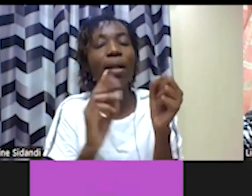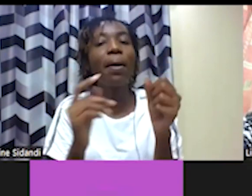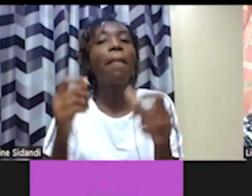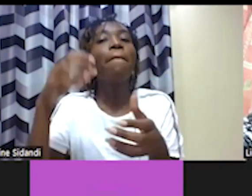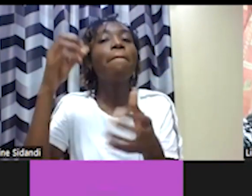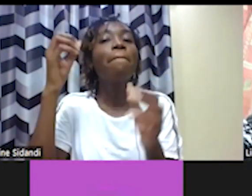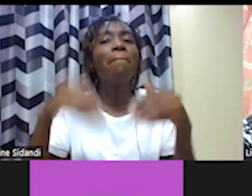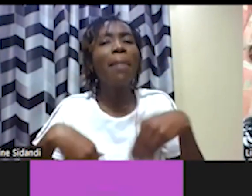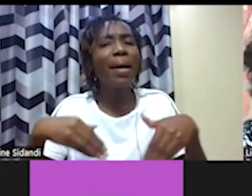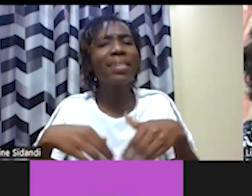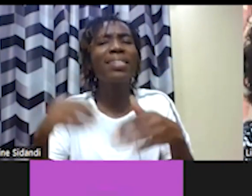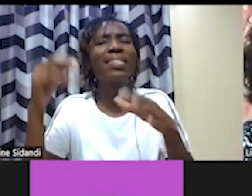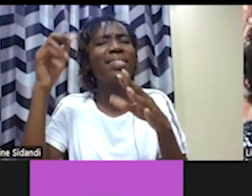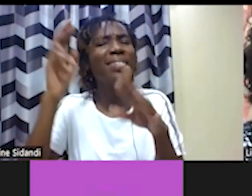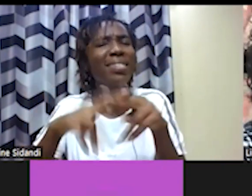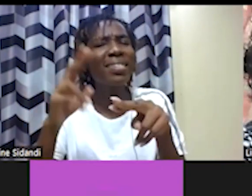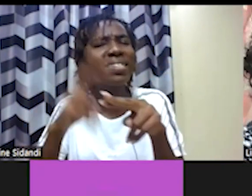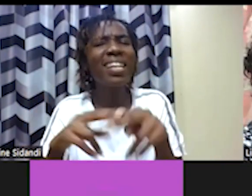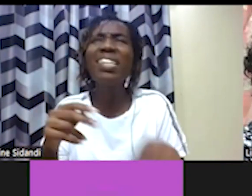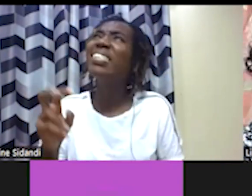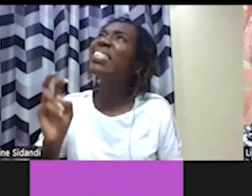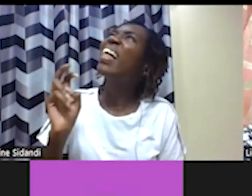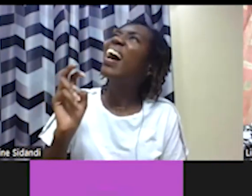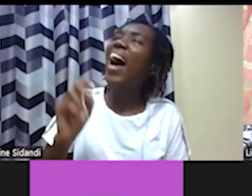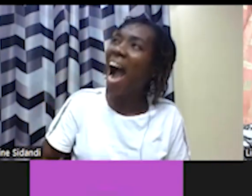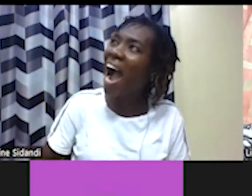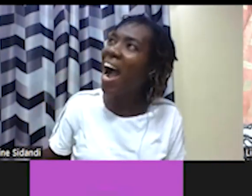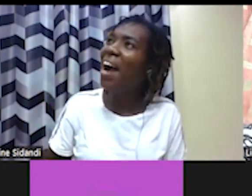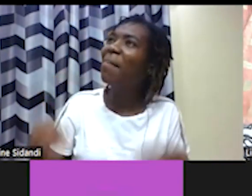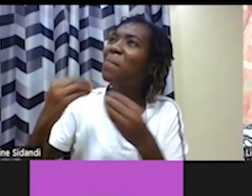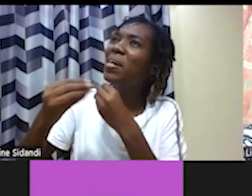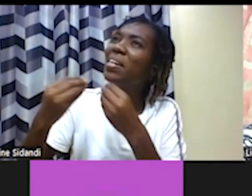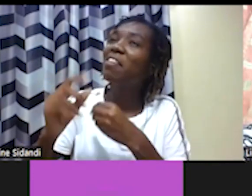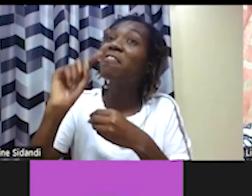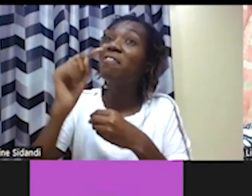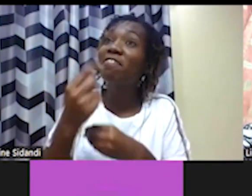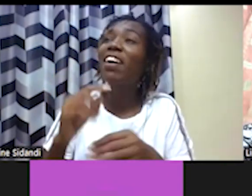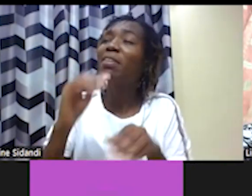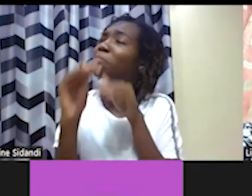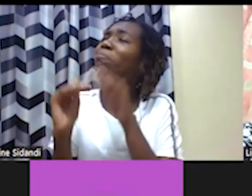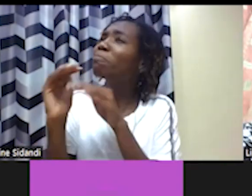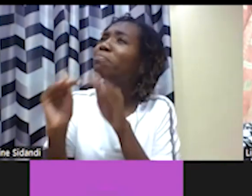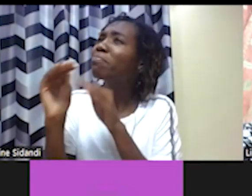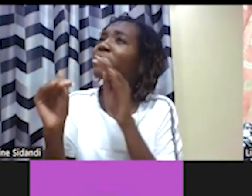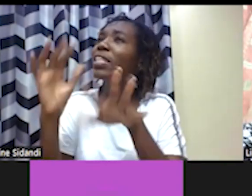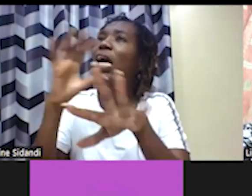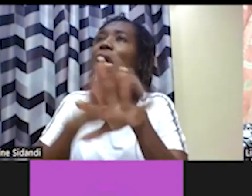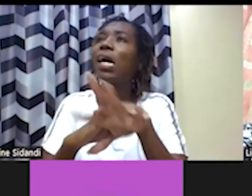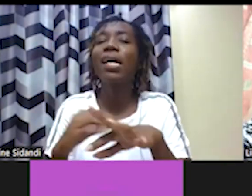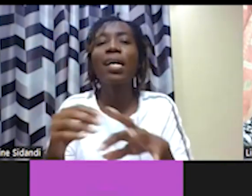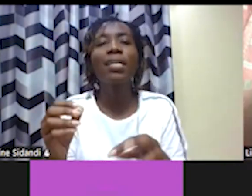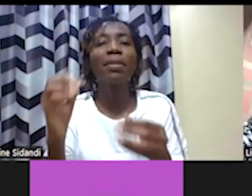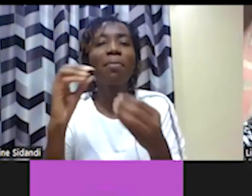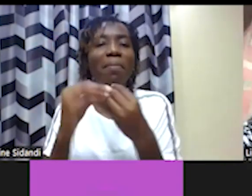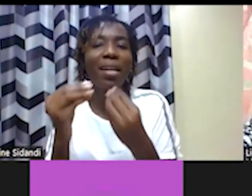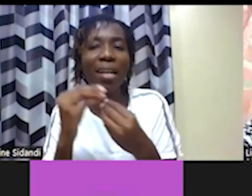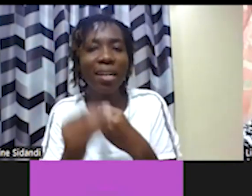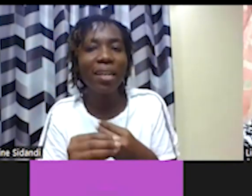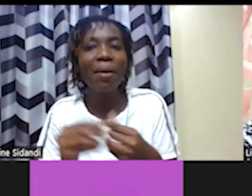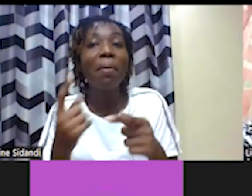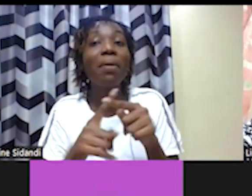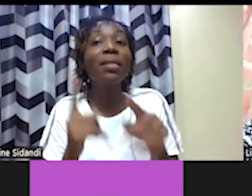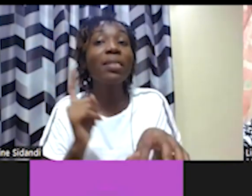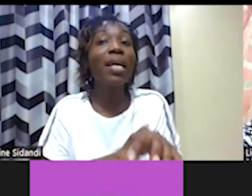they were hungry. Then they say, oh, bananas are up here. The first monkey climbed to get the ripe bananas, but reaching